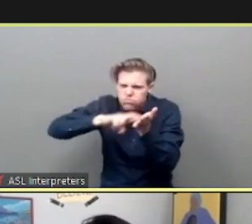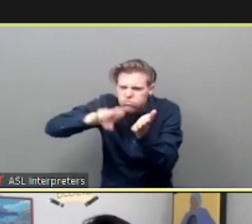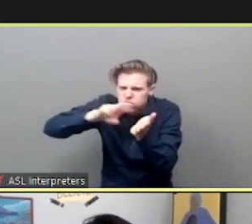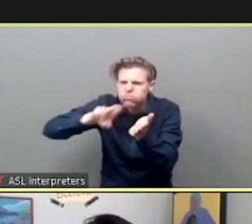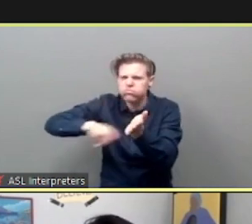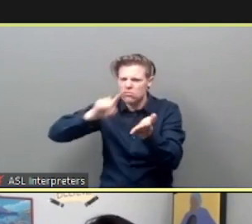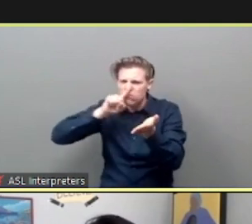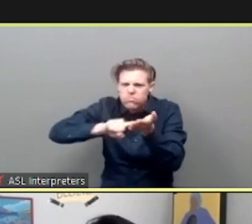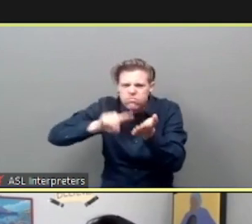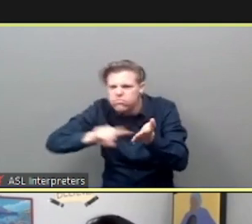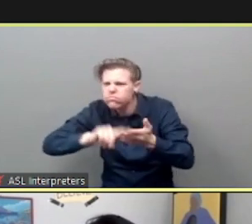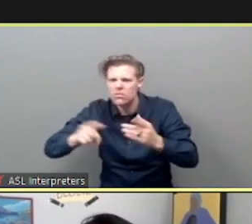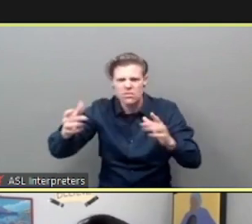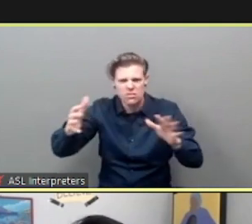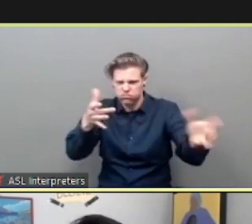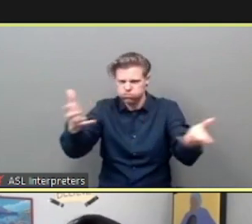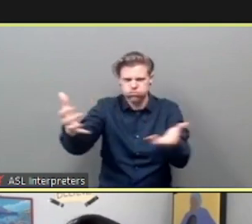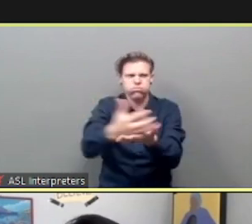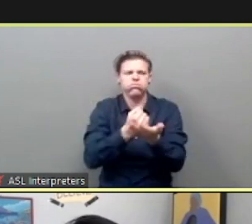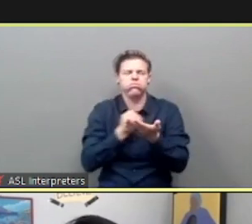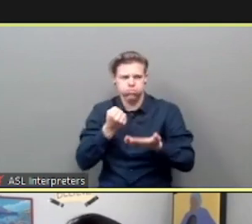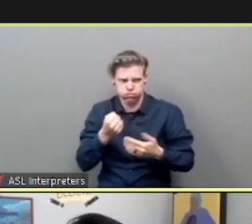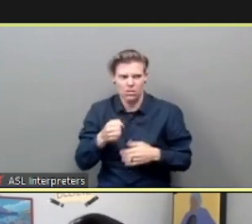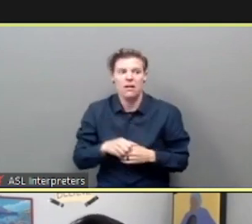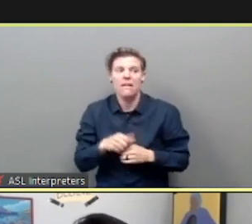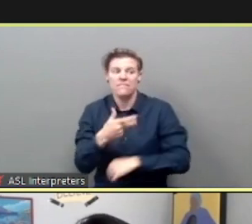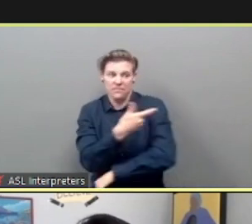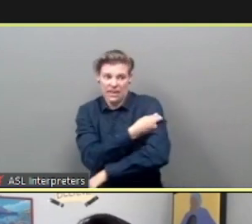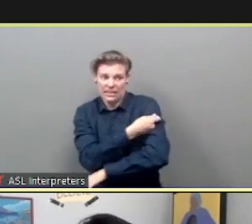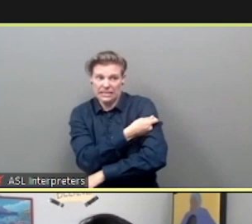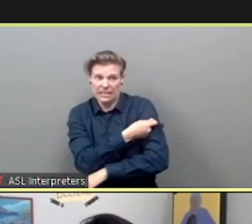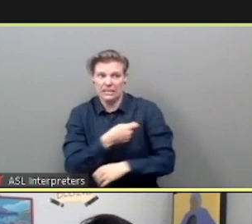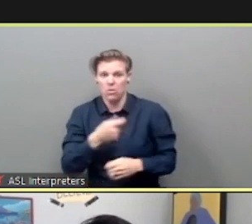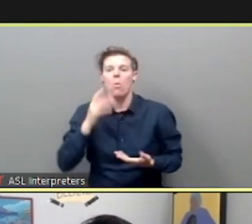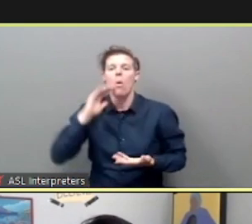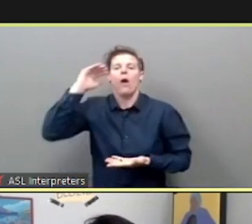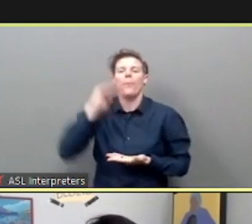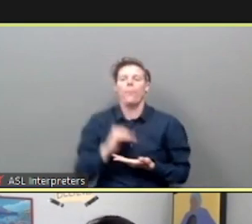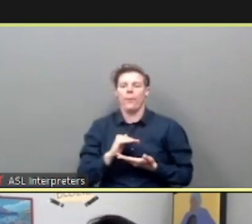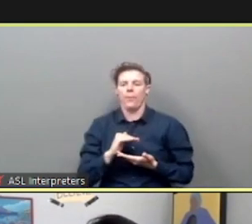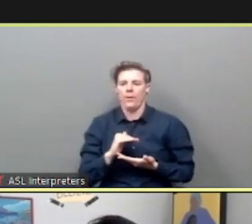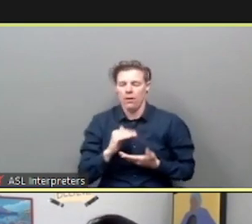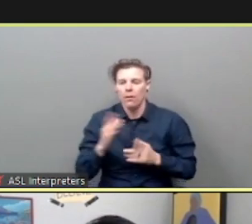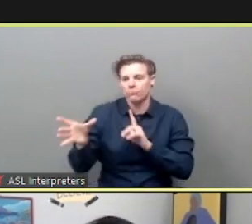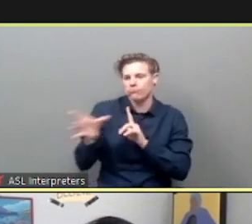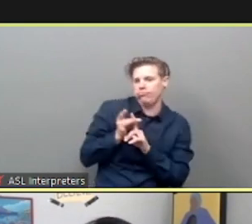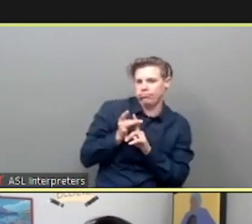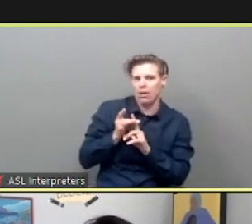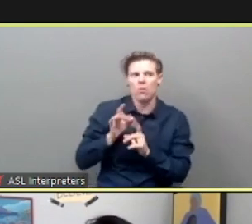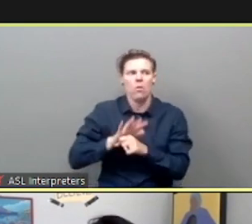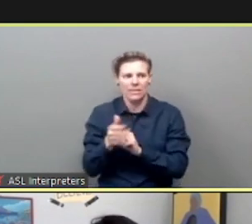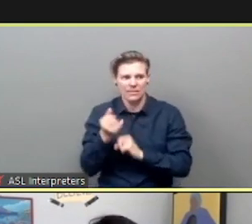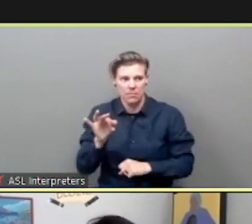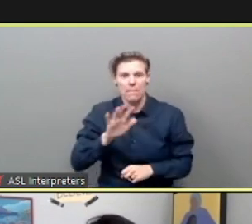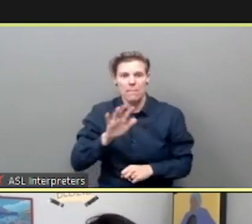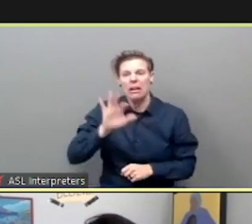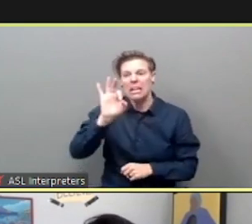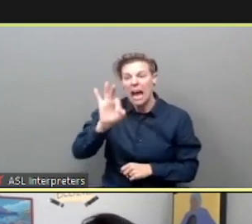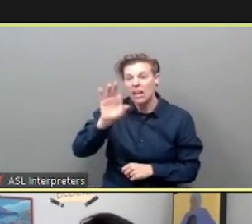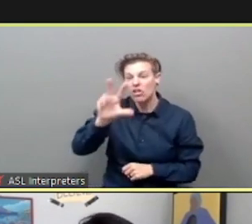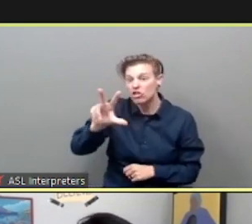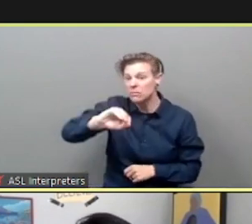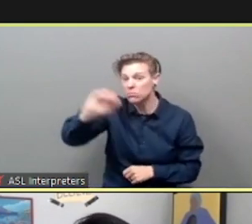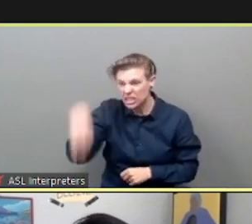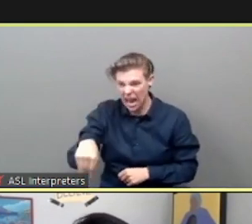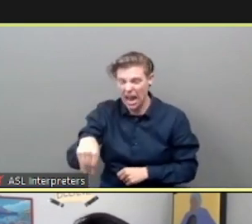seen that vaccination reduces your risk for COVID-19 hospitalization by 93%. And we also saw